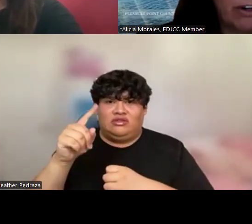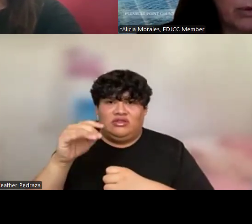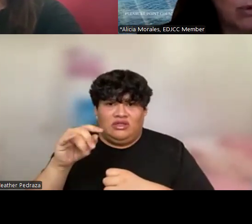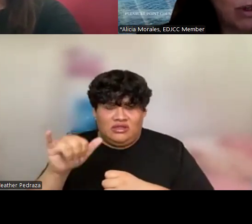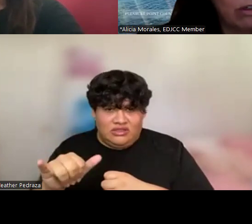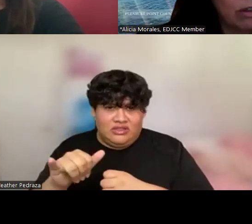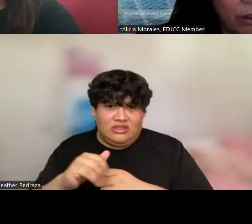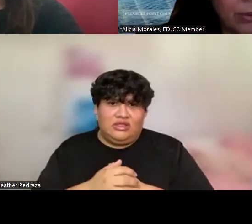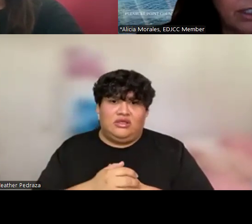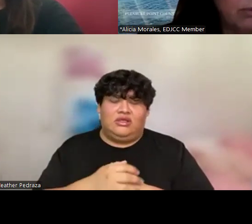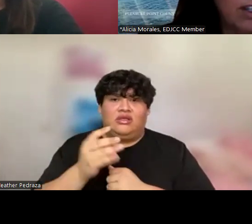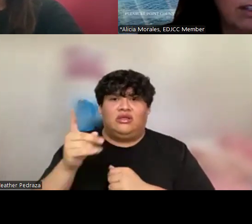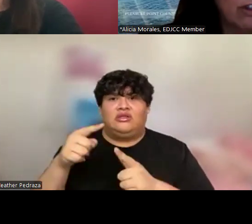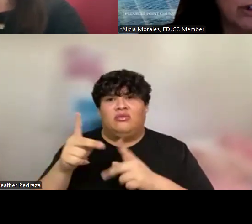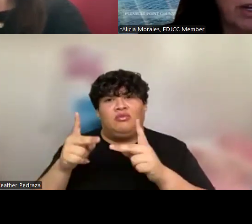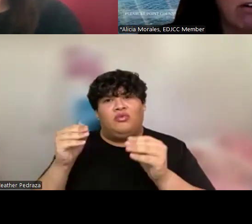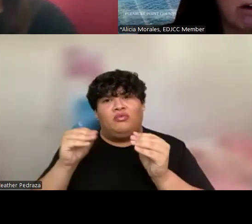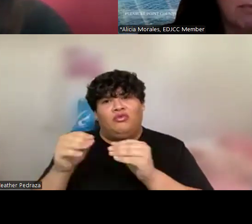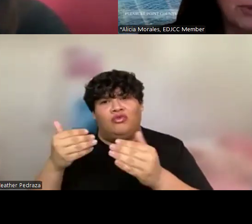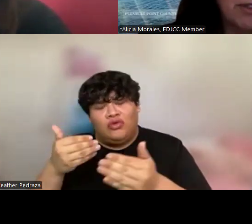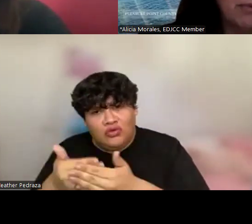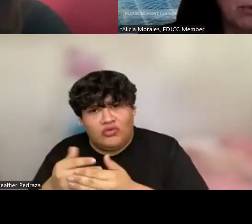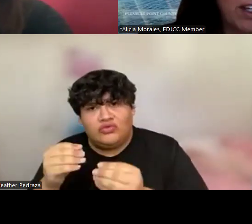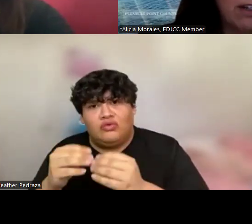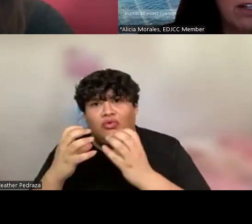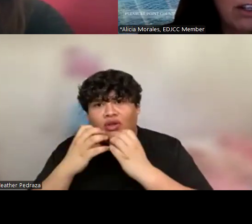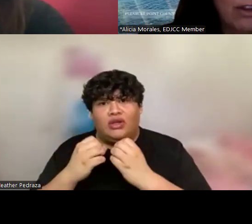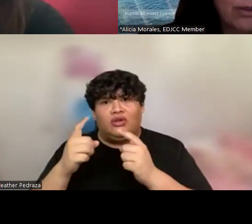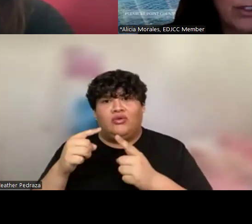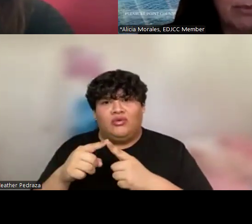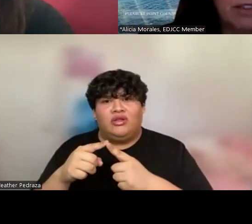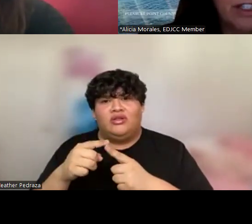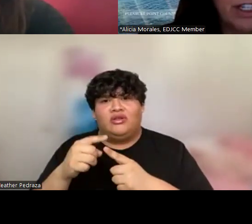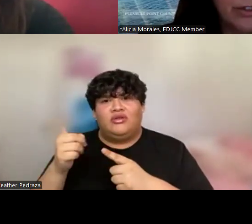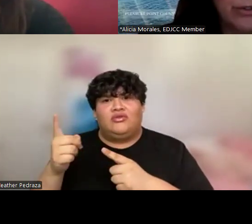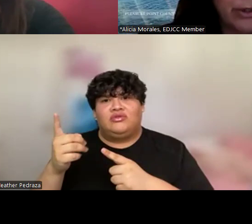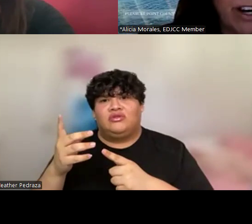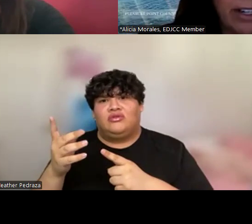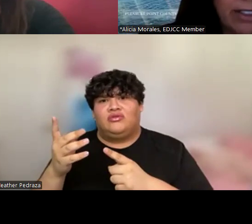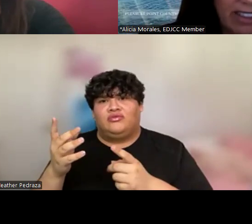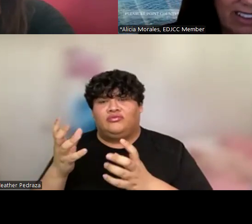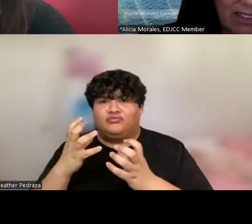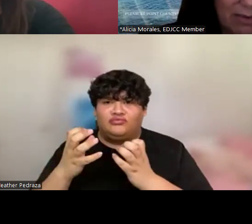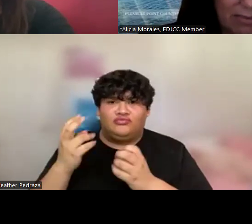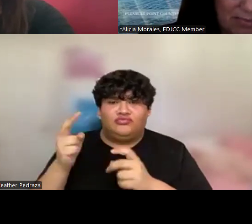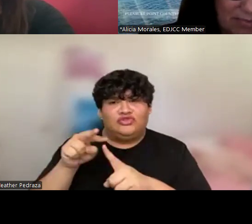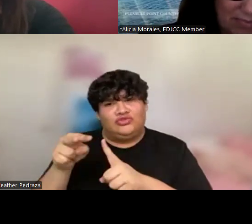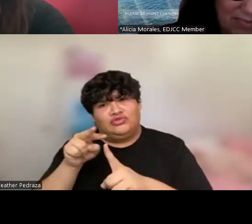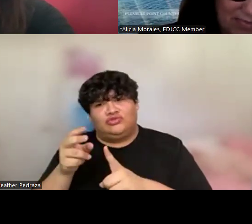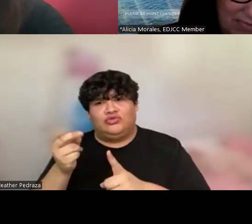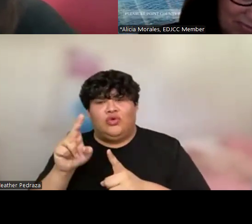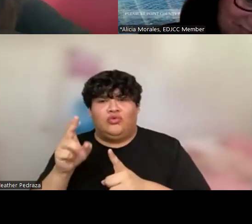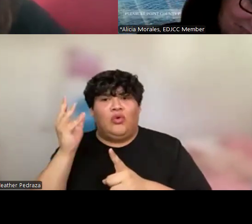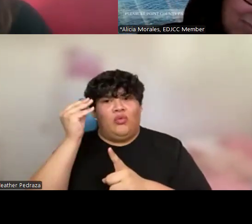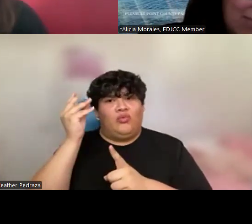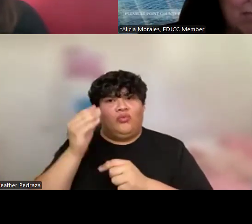public guardian will work closely with long-term care ombudsman when those types of concerns are raised.